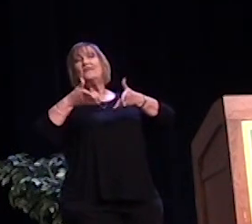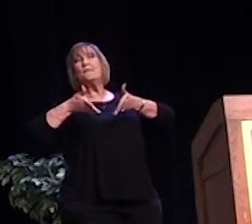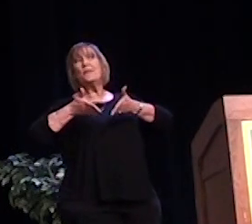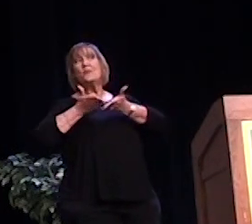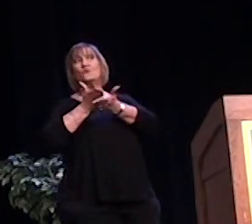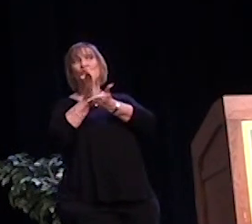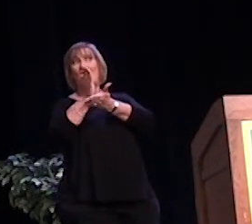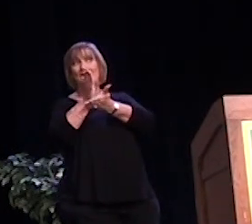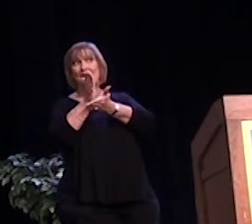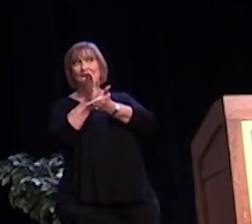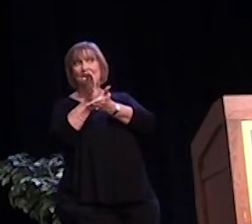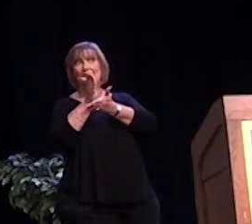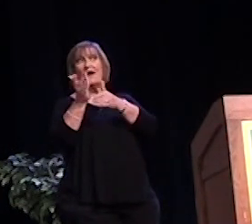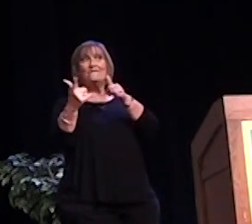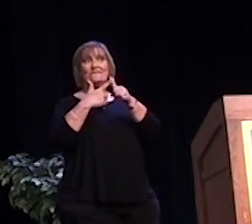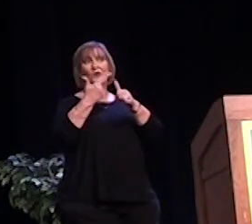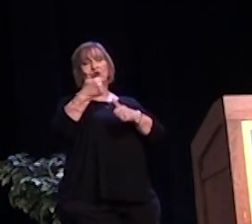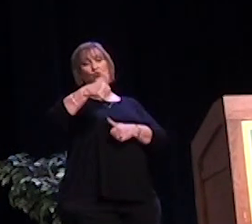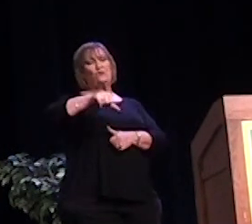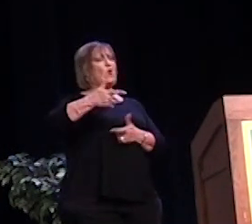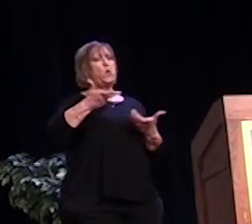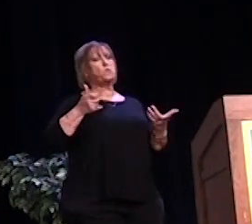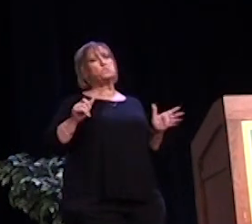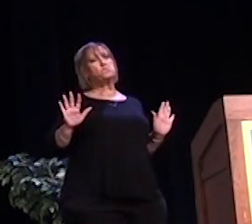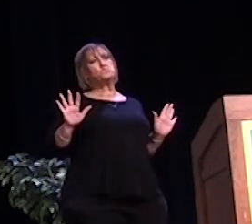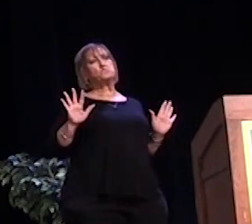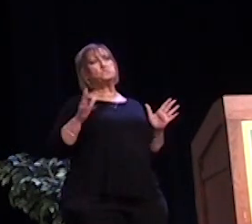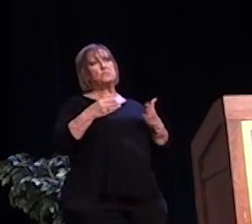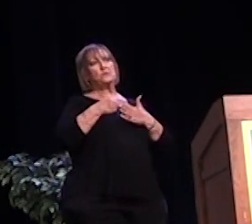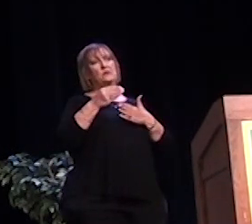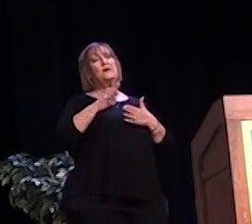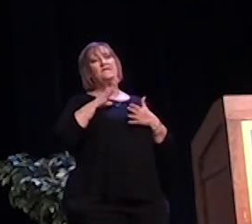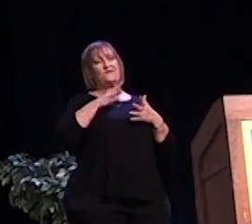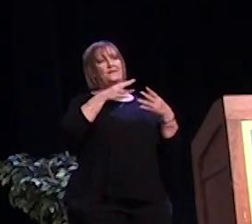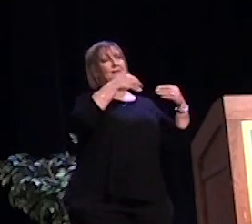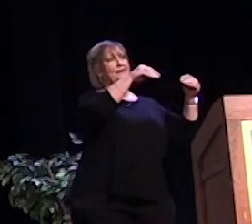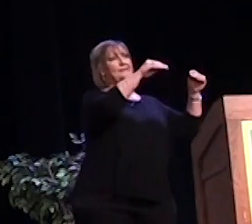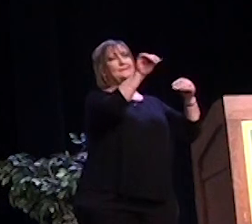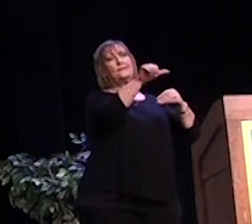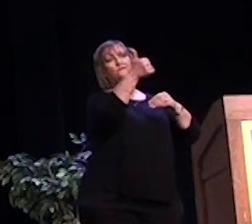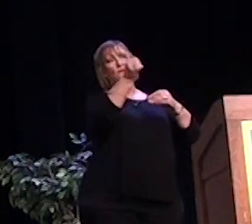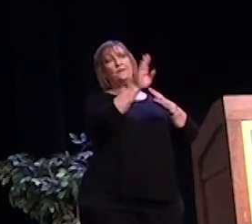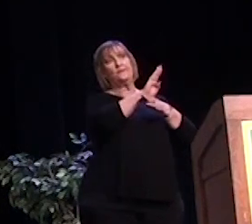refusal. Unfortunately, we don't have anything like that yet in Texas, but who knows, maybe someday.